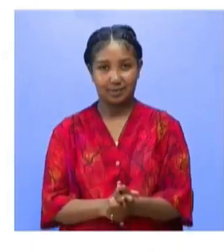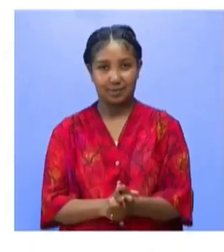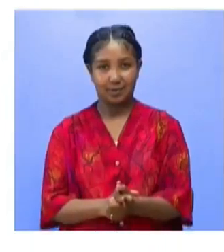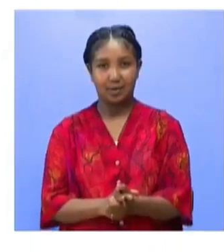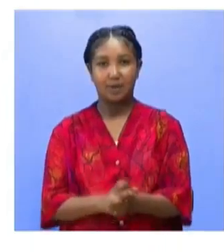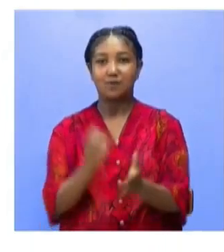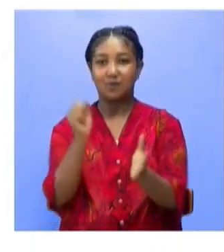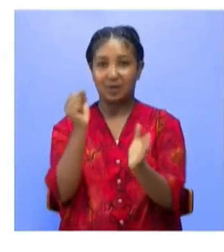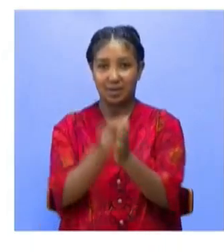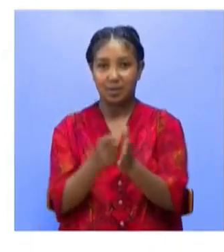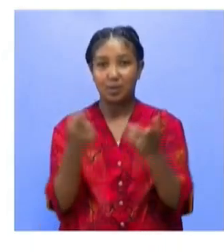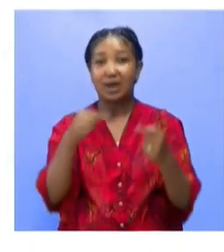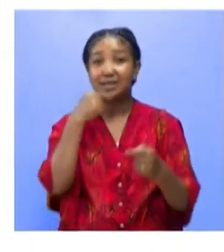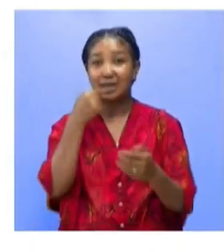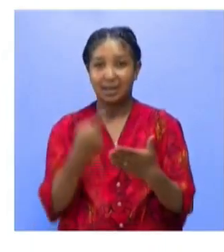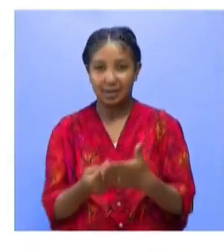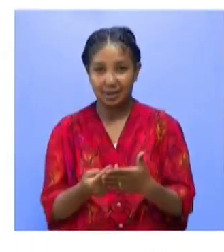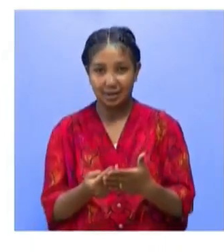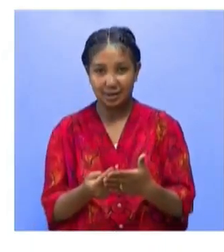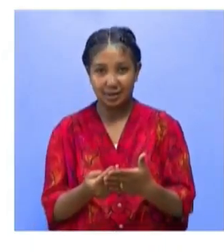For example, when I said here,